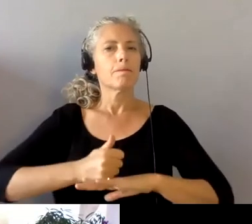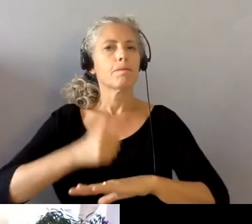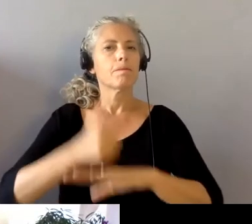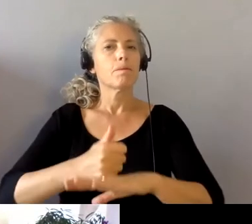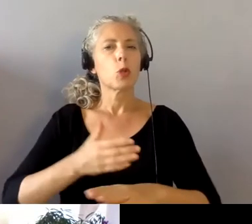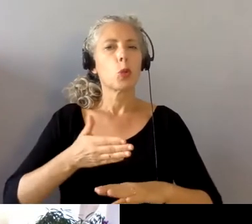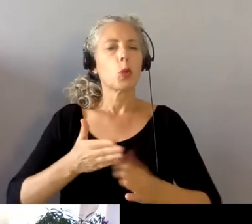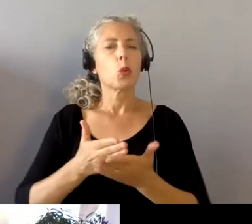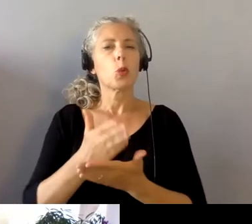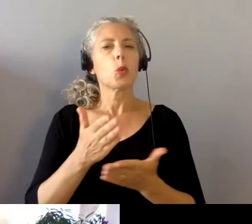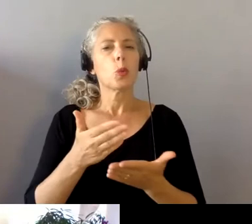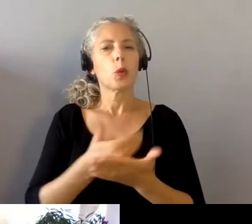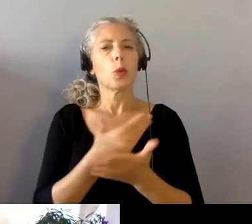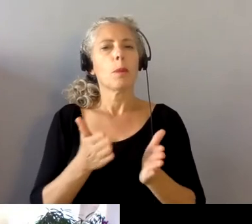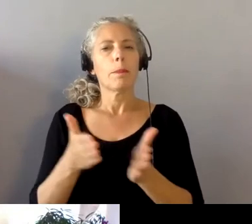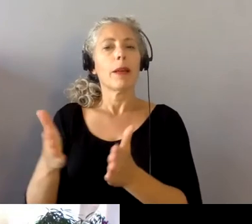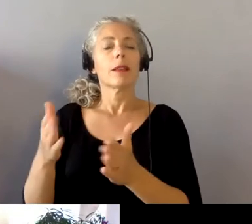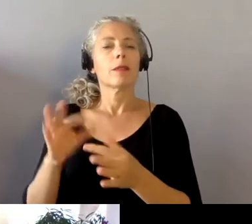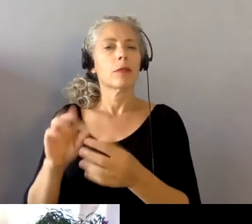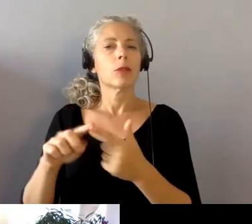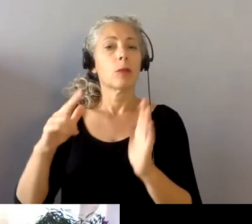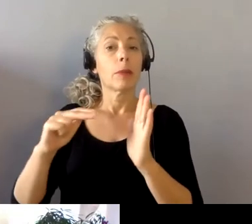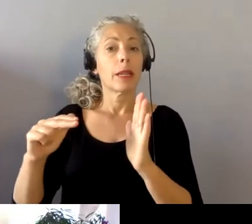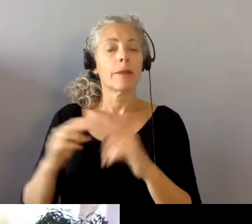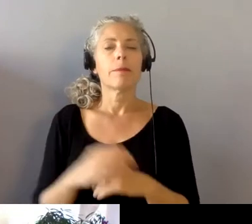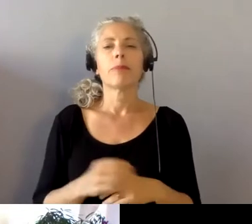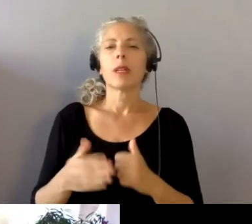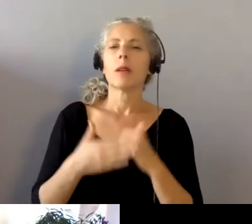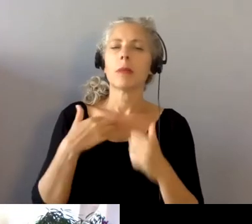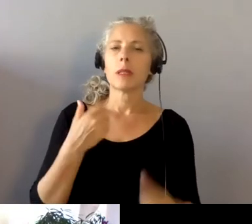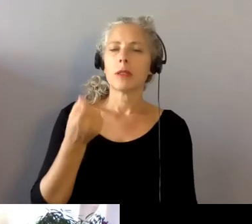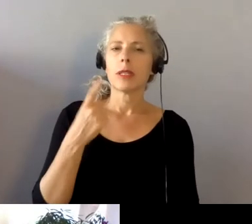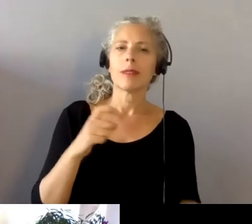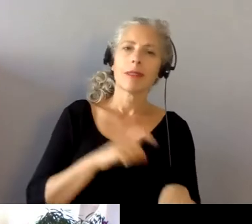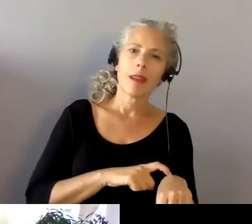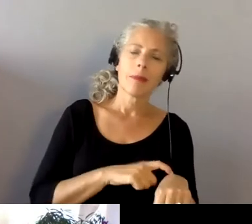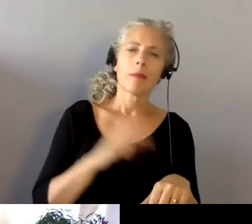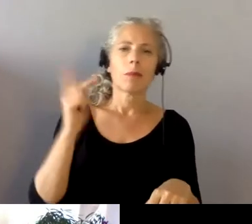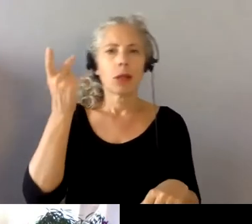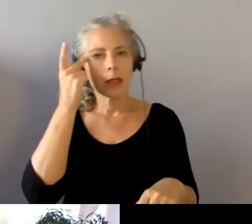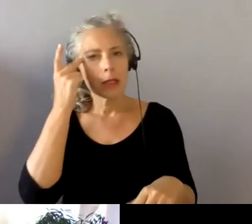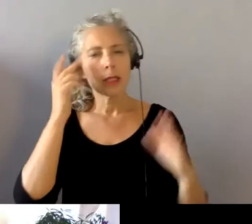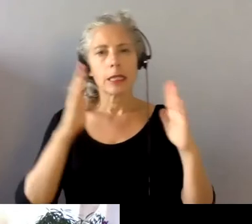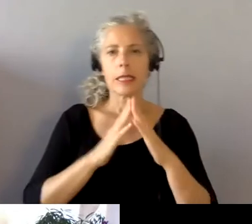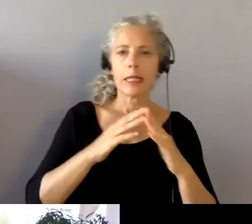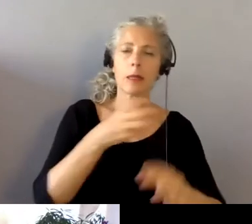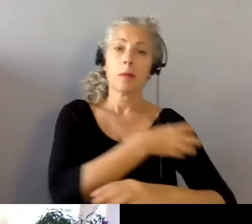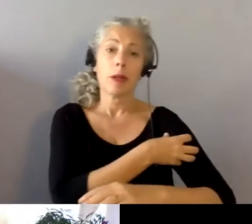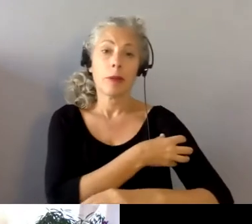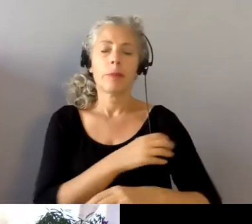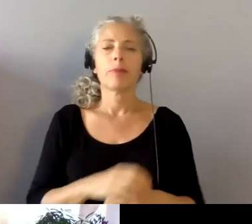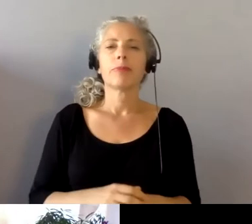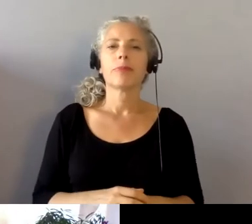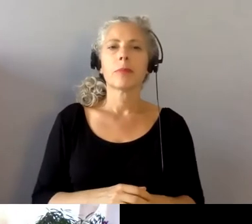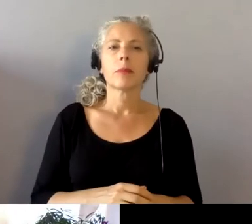painting and in our understanding of cities, time, politics, and power. To